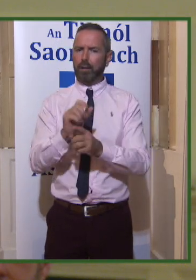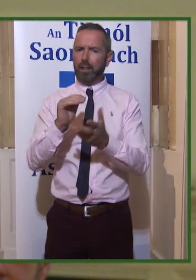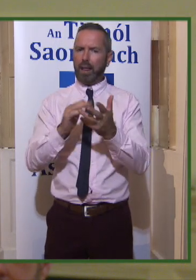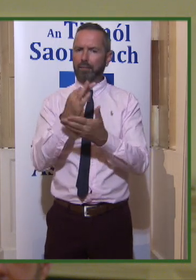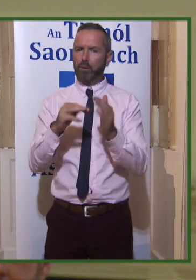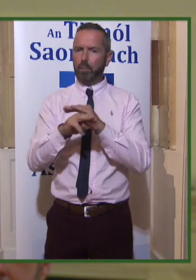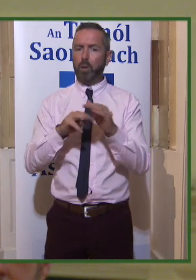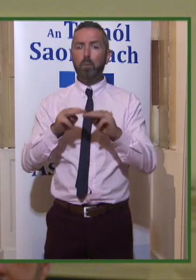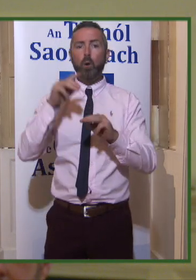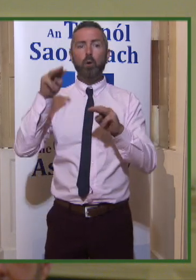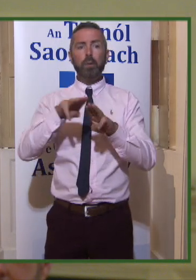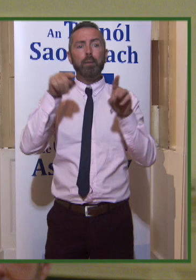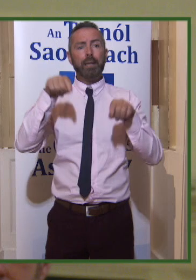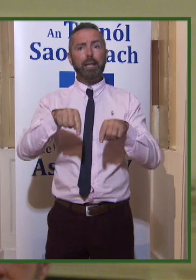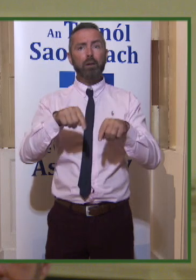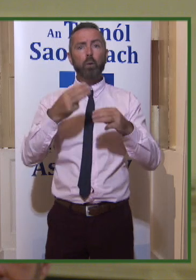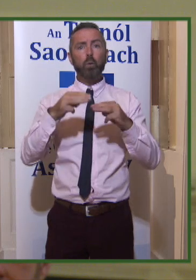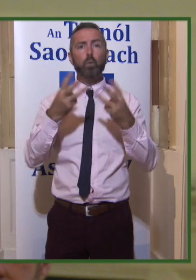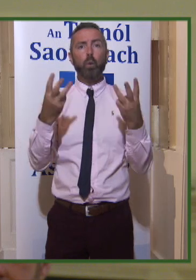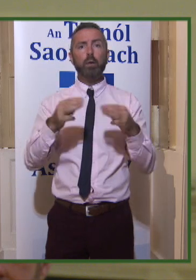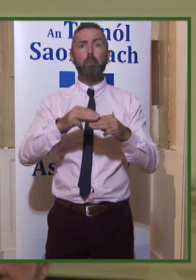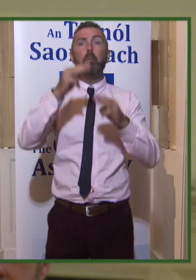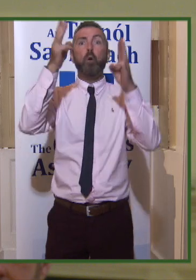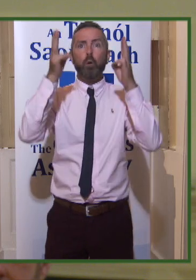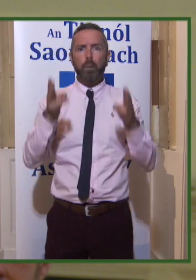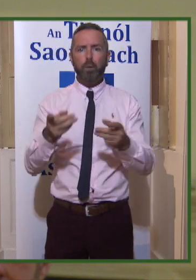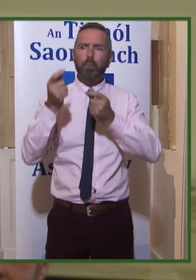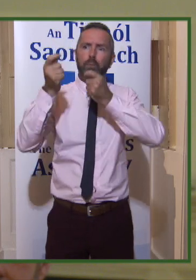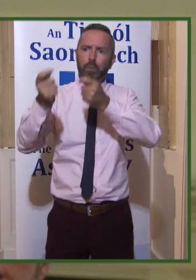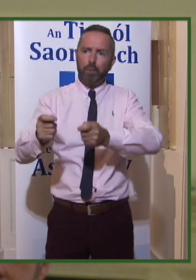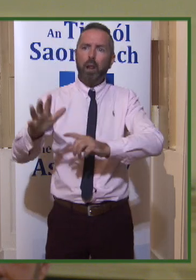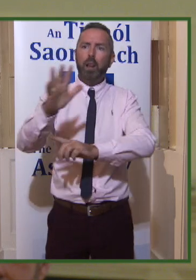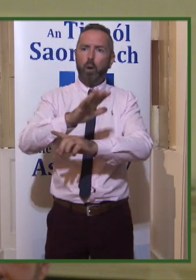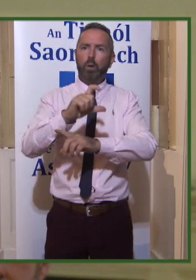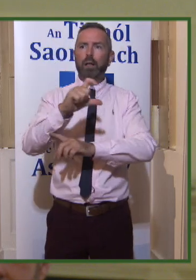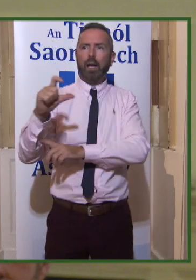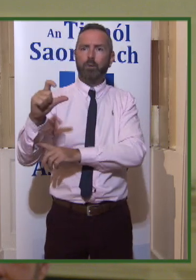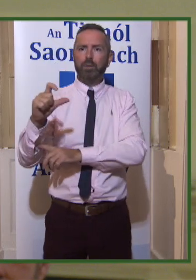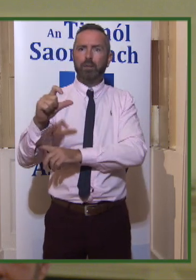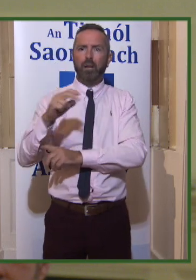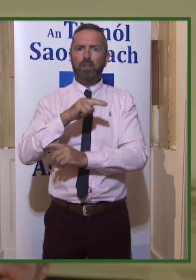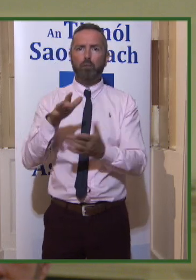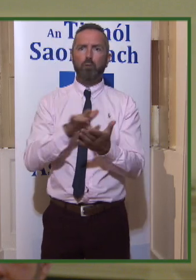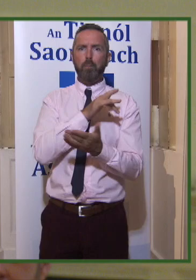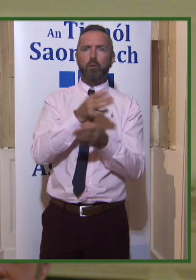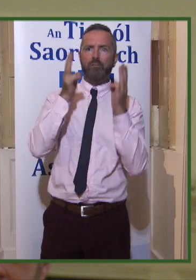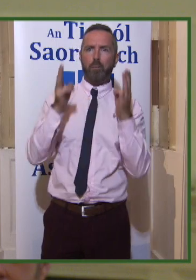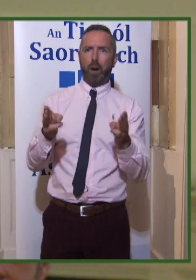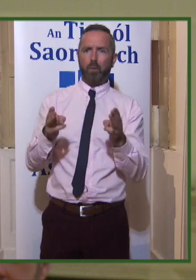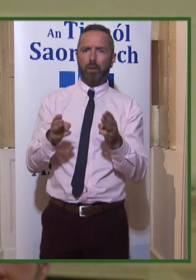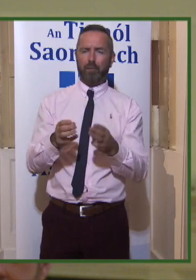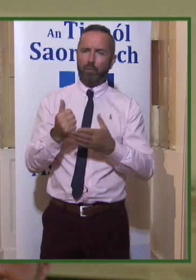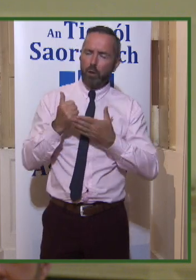people here are in favour of more powers to local councils rather than completely removing one of the fundamental powers they have on